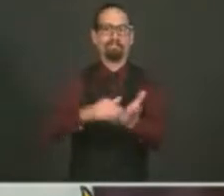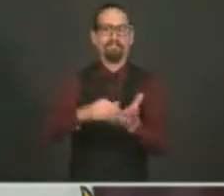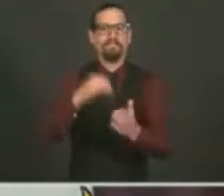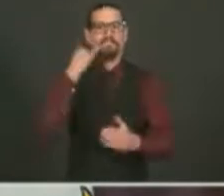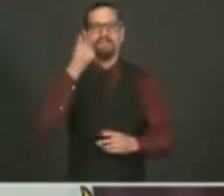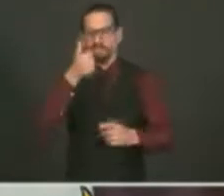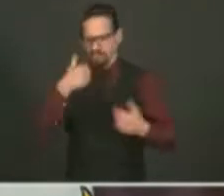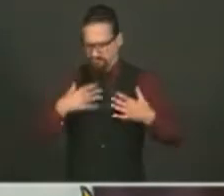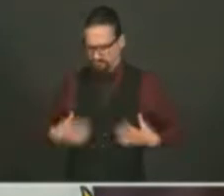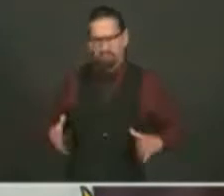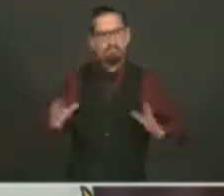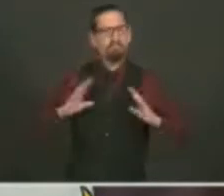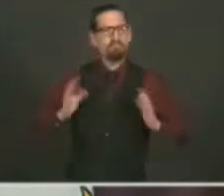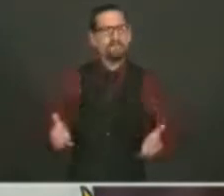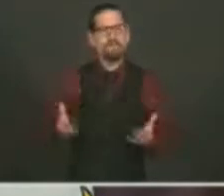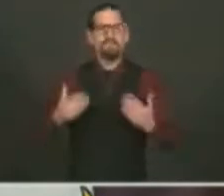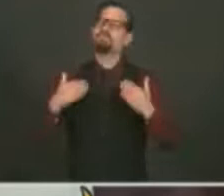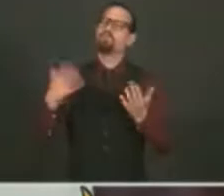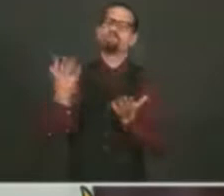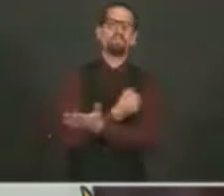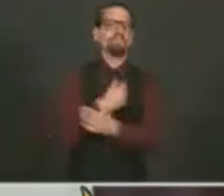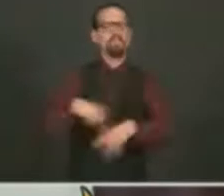you, you could go to